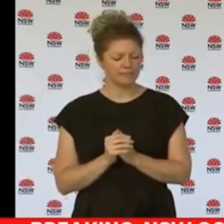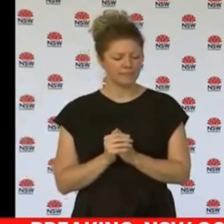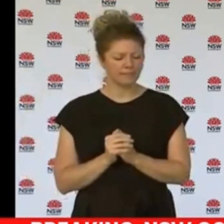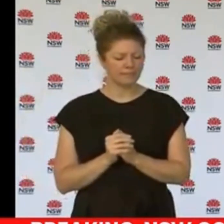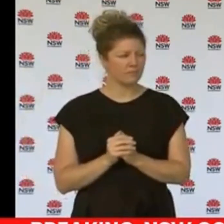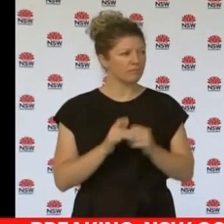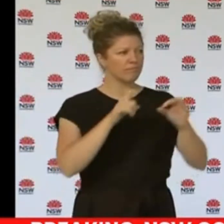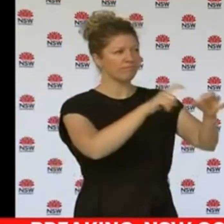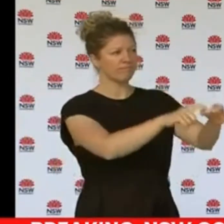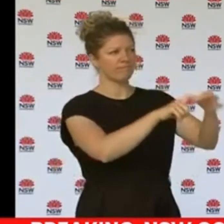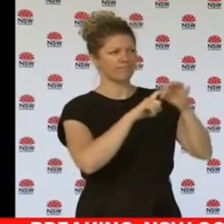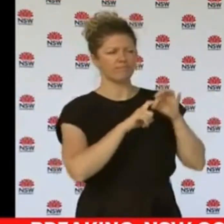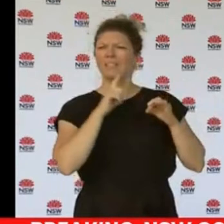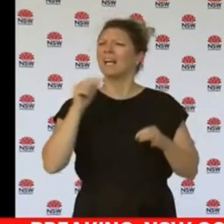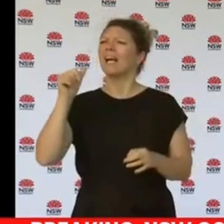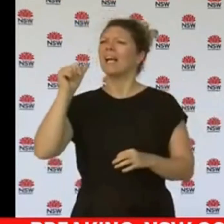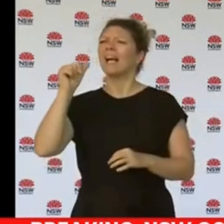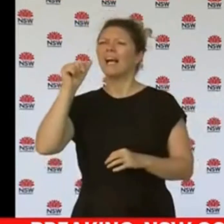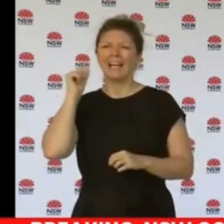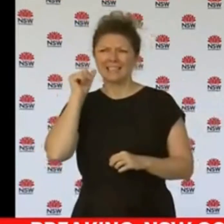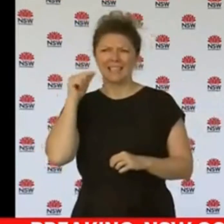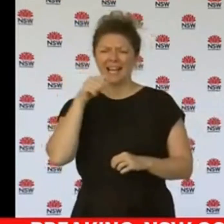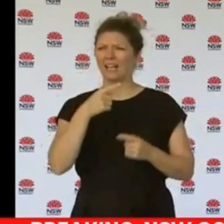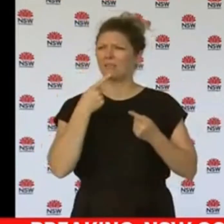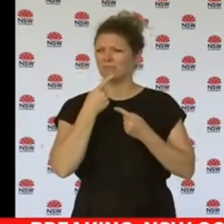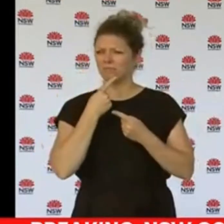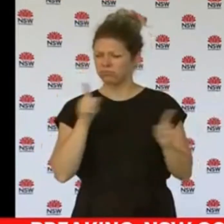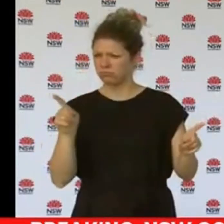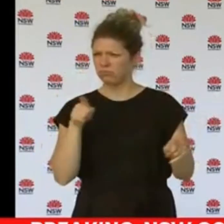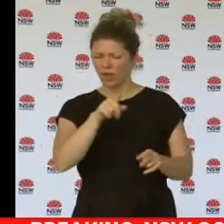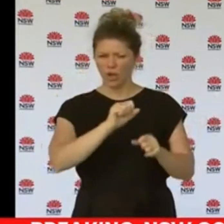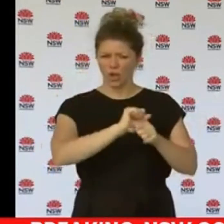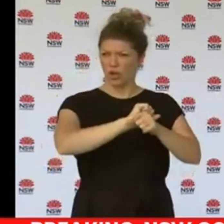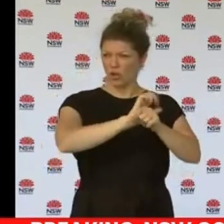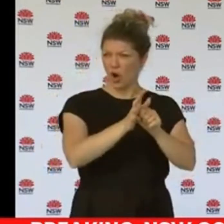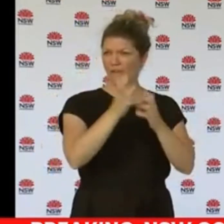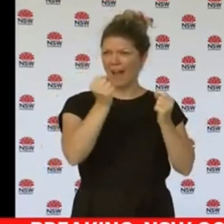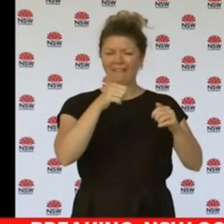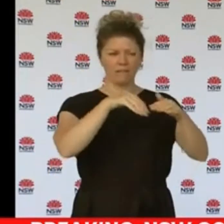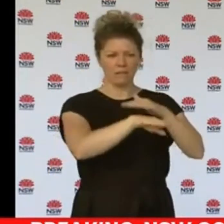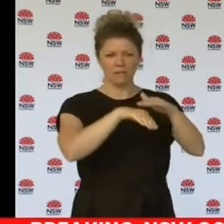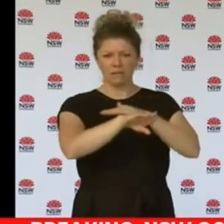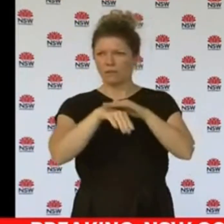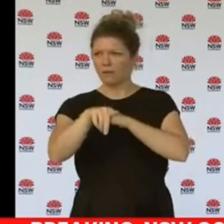venues identified yesterday by a COVID case, do they directly relate to the cases reported?